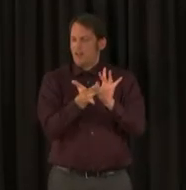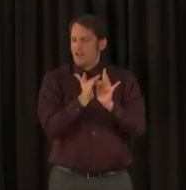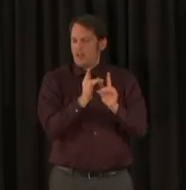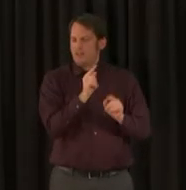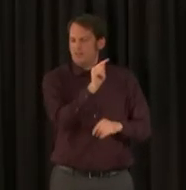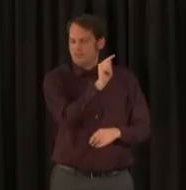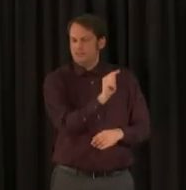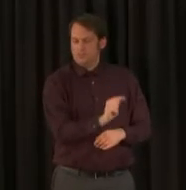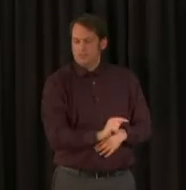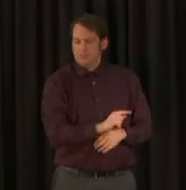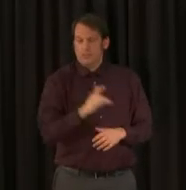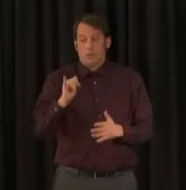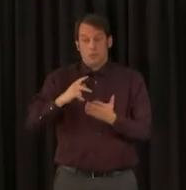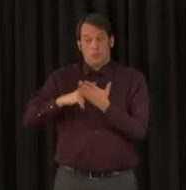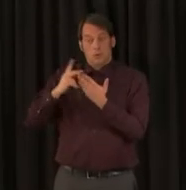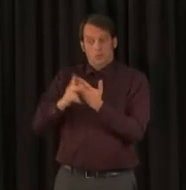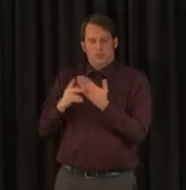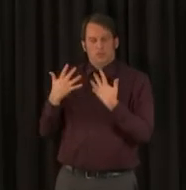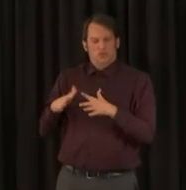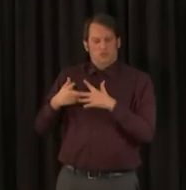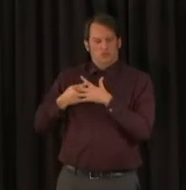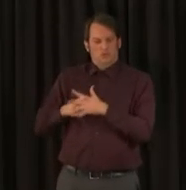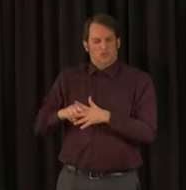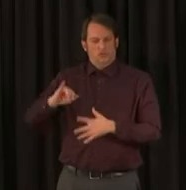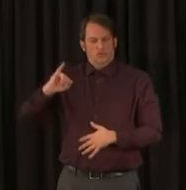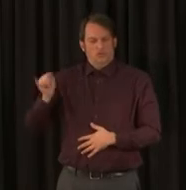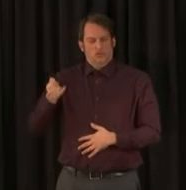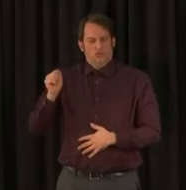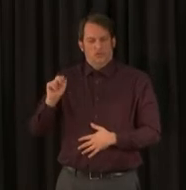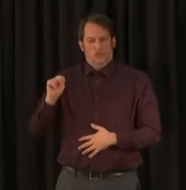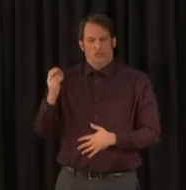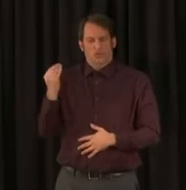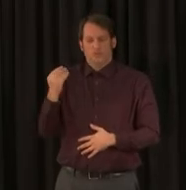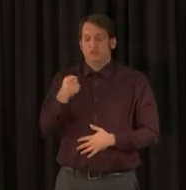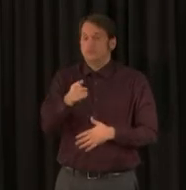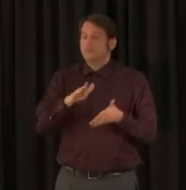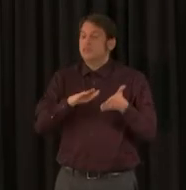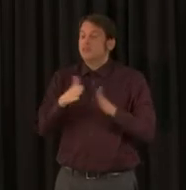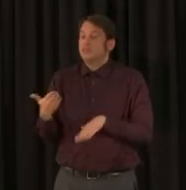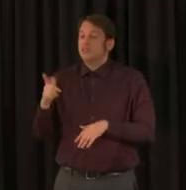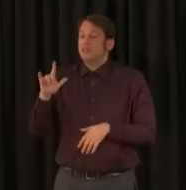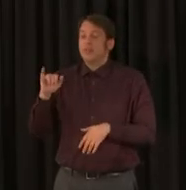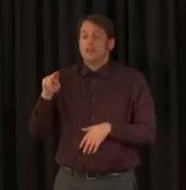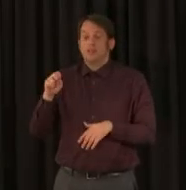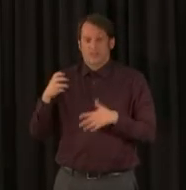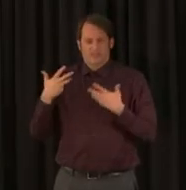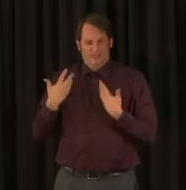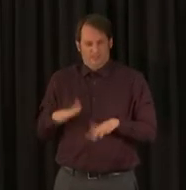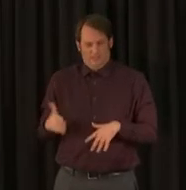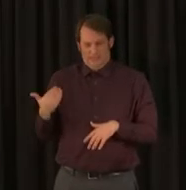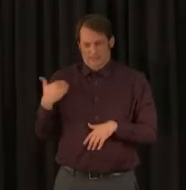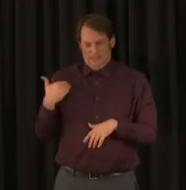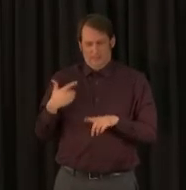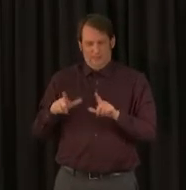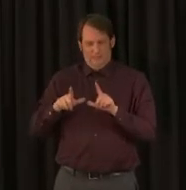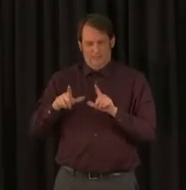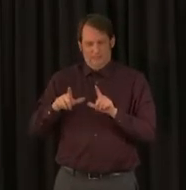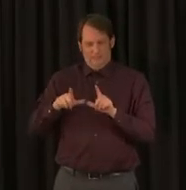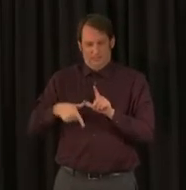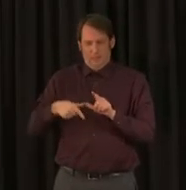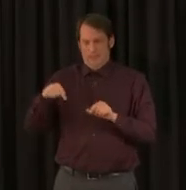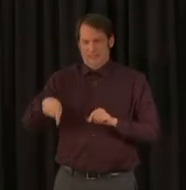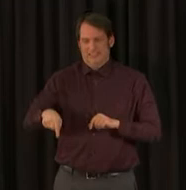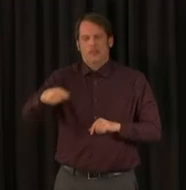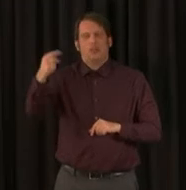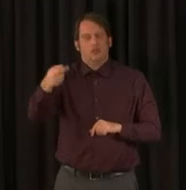on January 14th. The application deadline expires on Thursday at 5